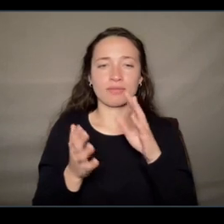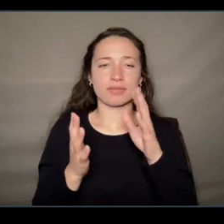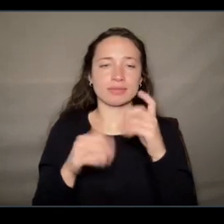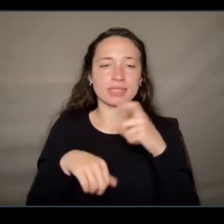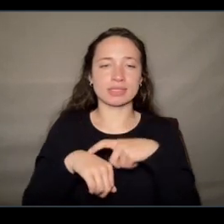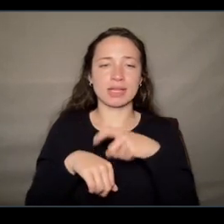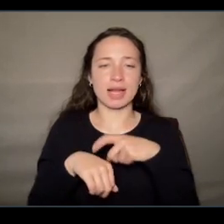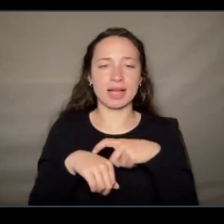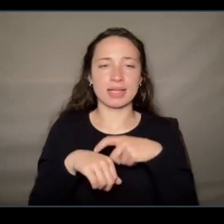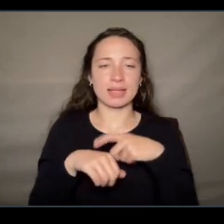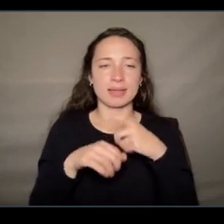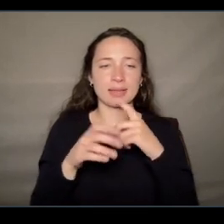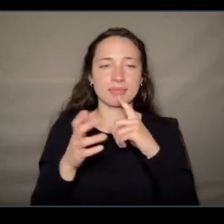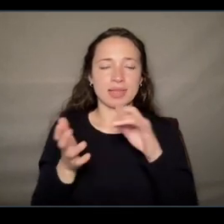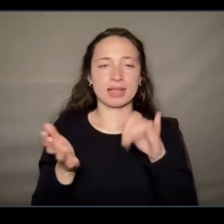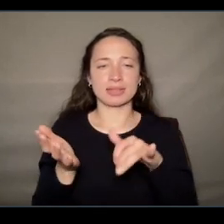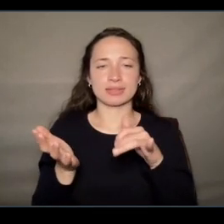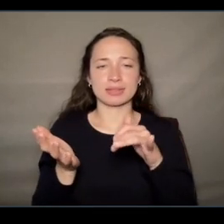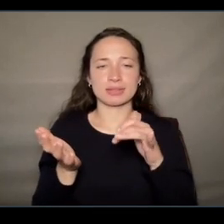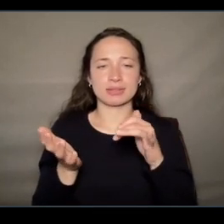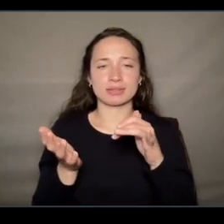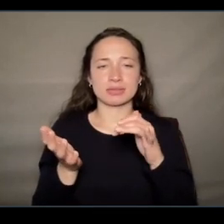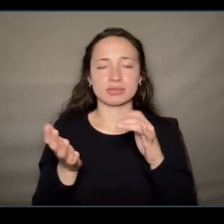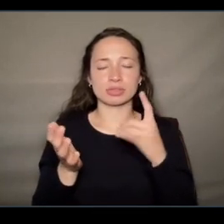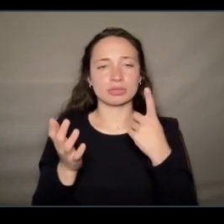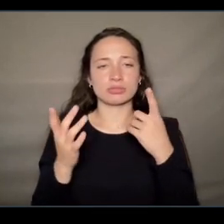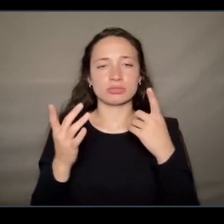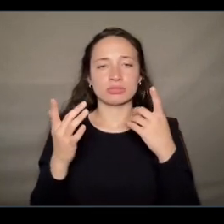had written of a time of